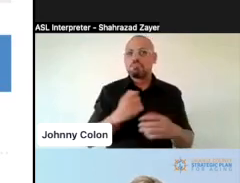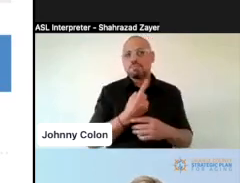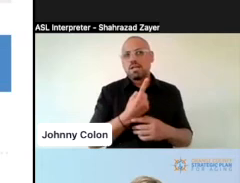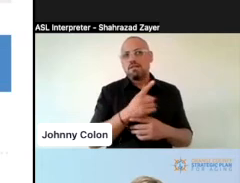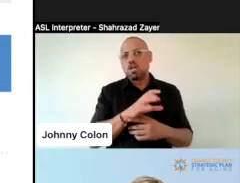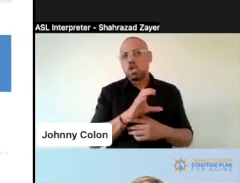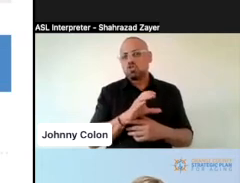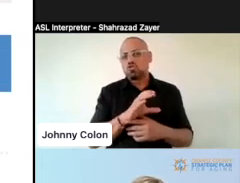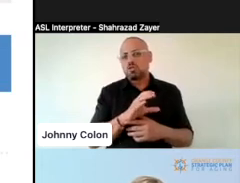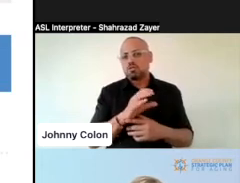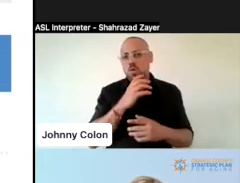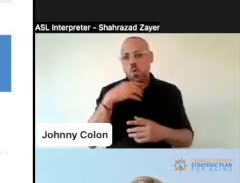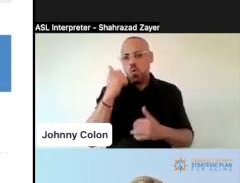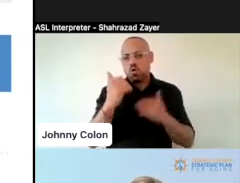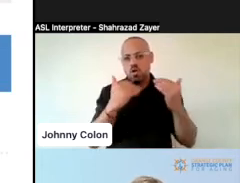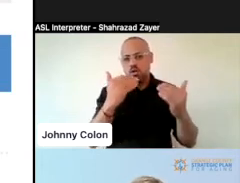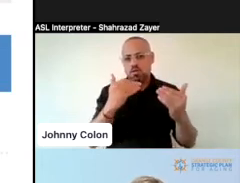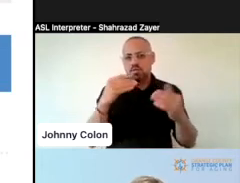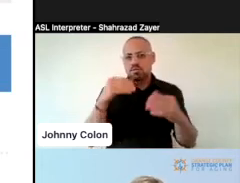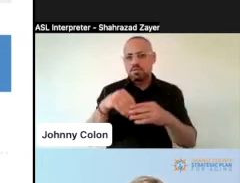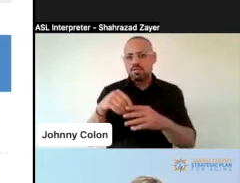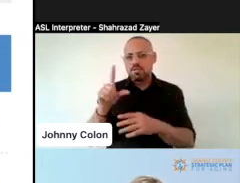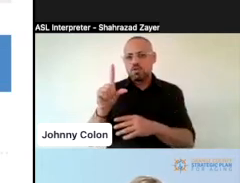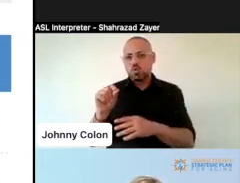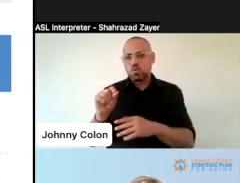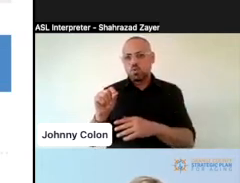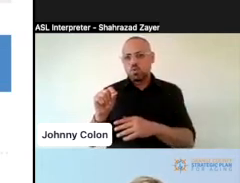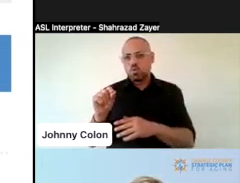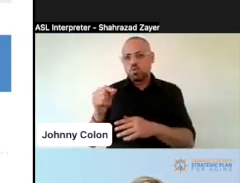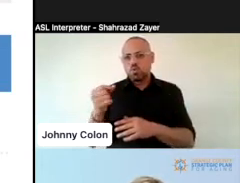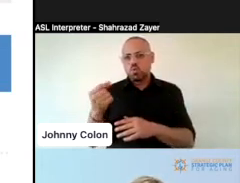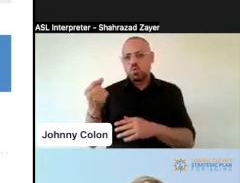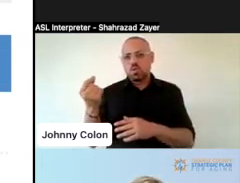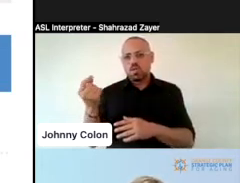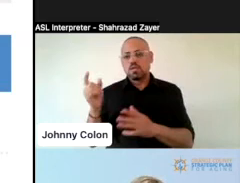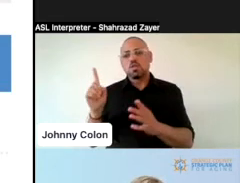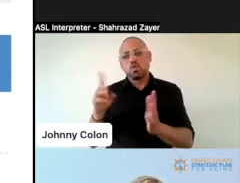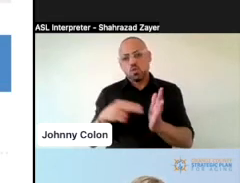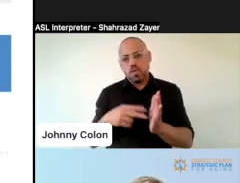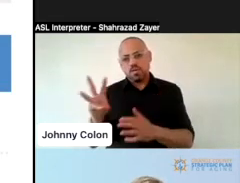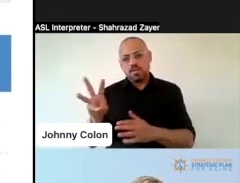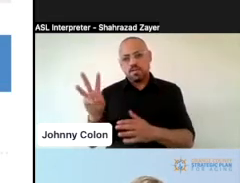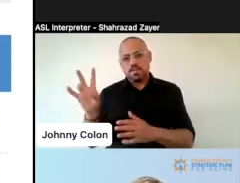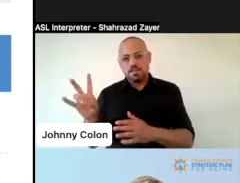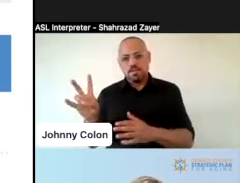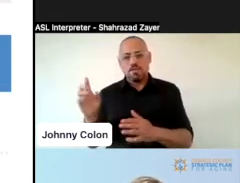1,100 older adults in 2006 and 7 to